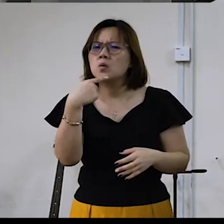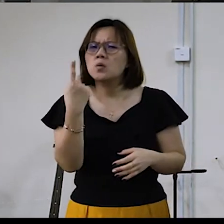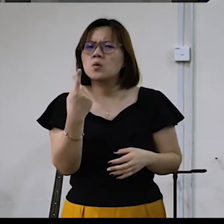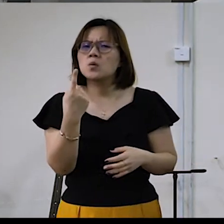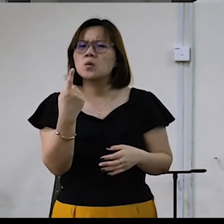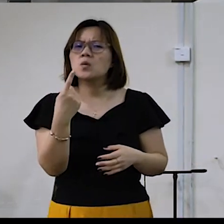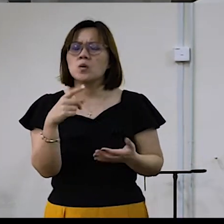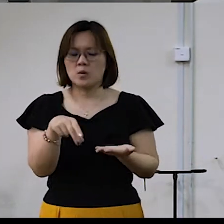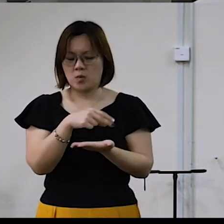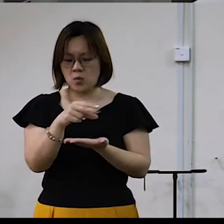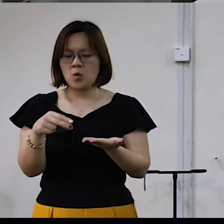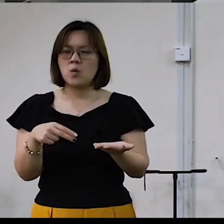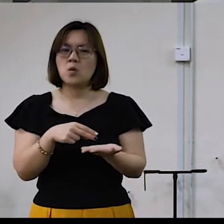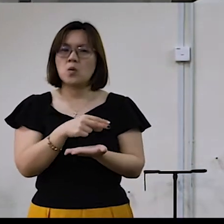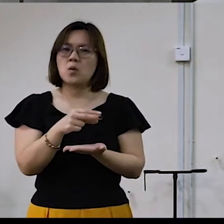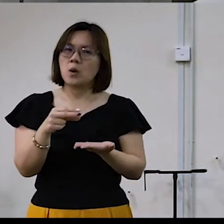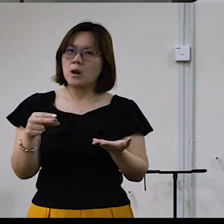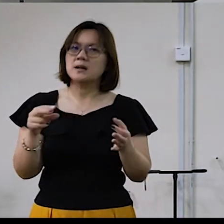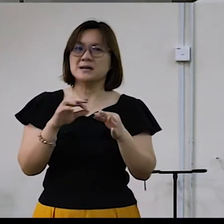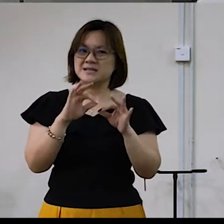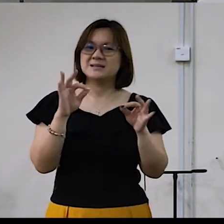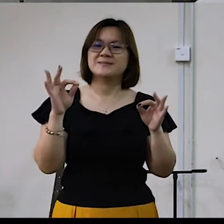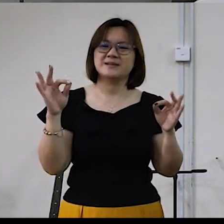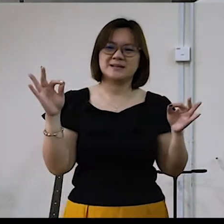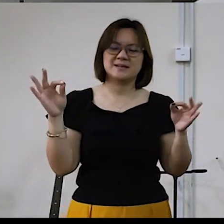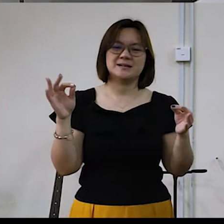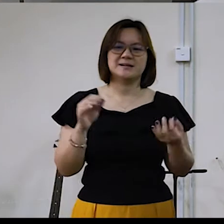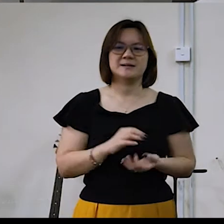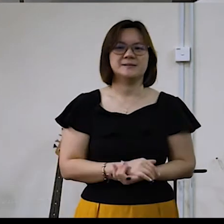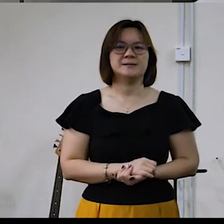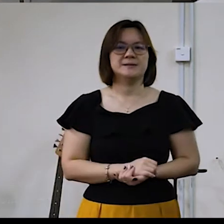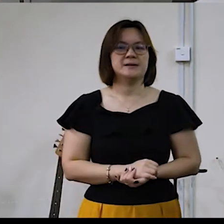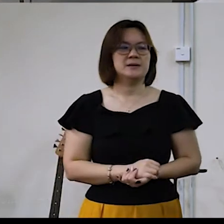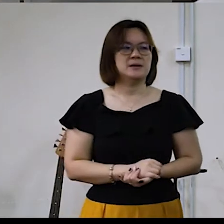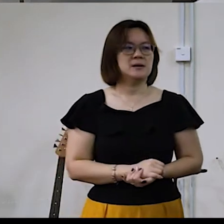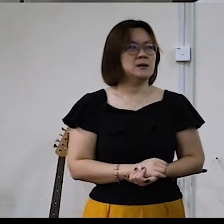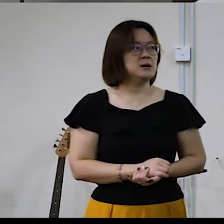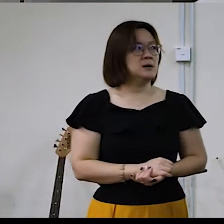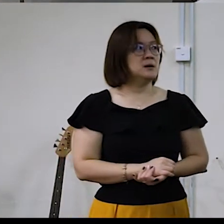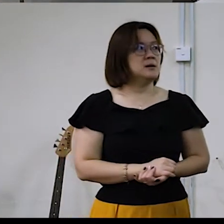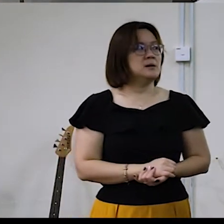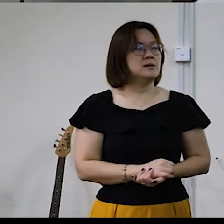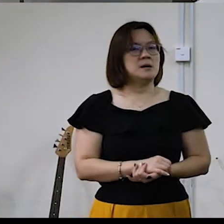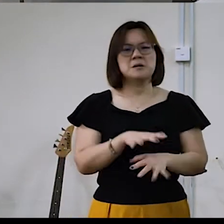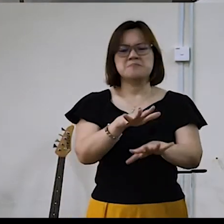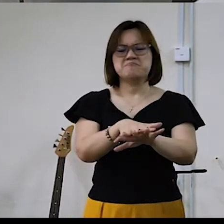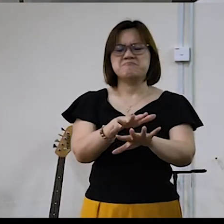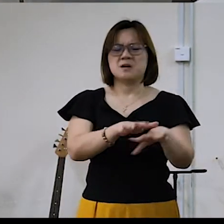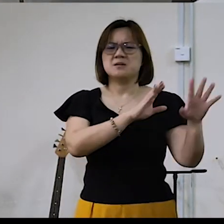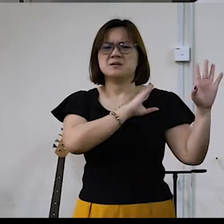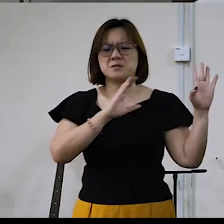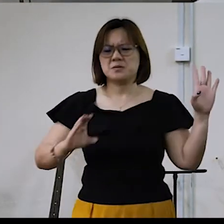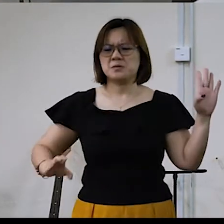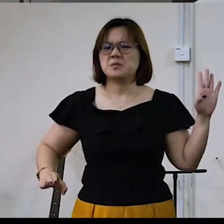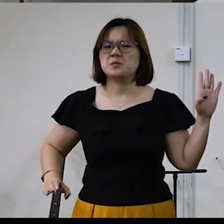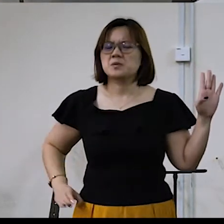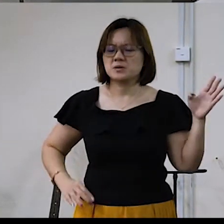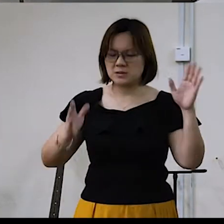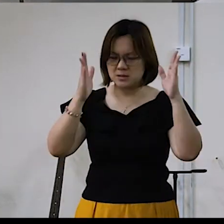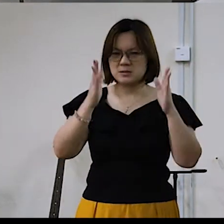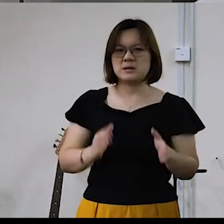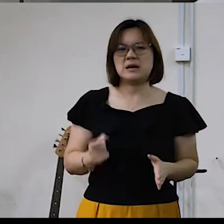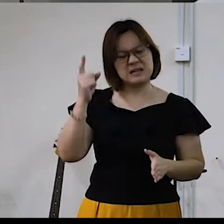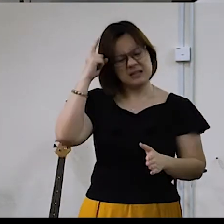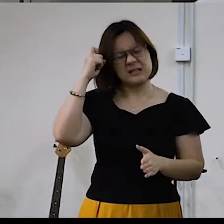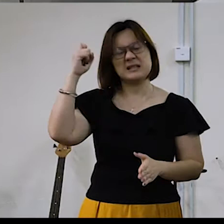different person. But people kind of, a lot of Christians understand the Father. A lot of Christians understand the